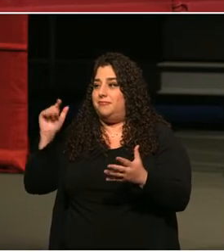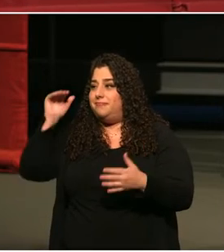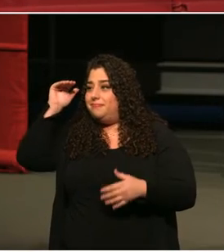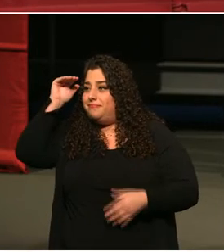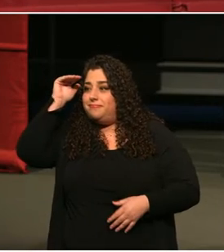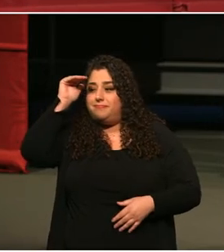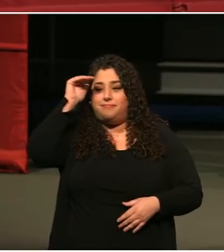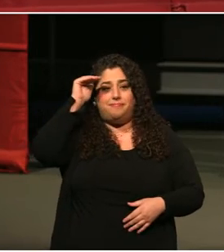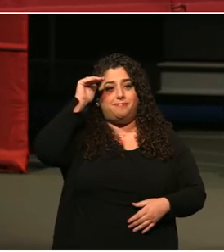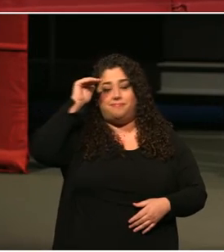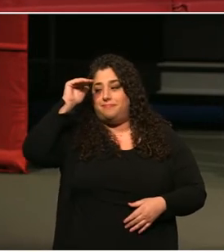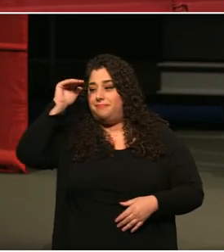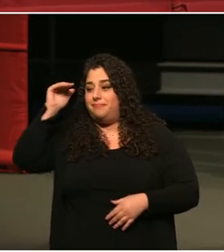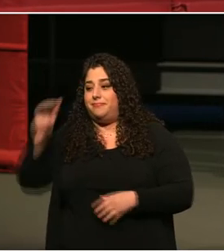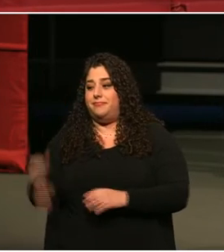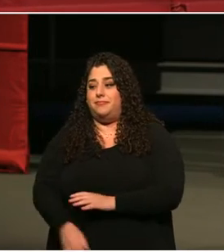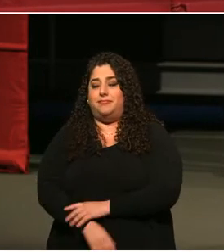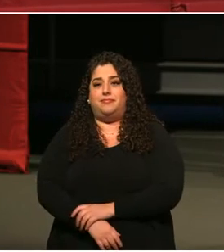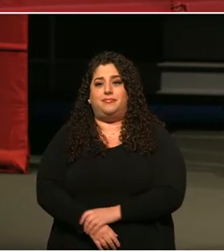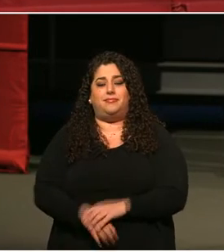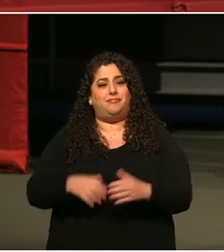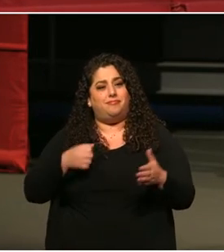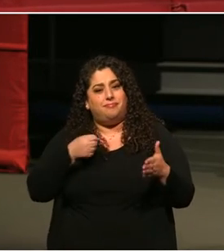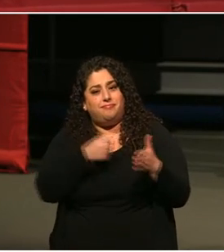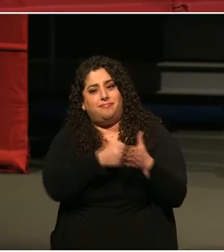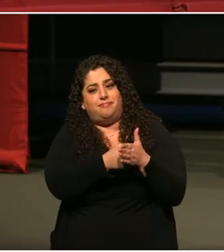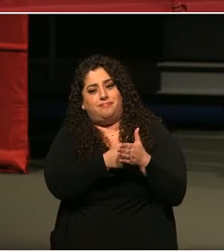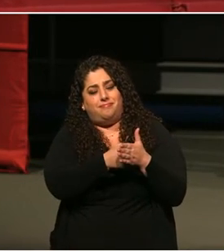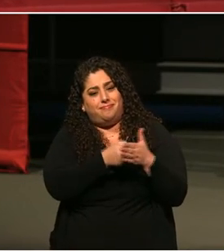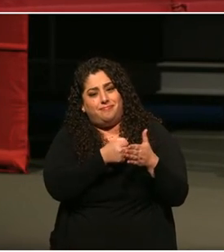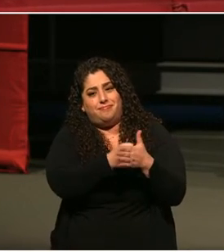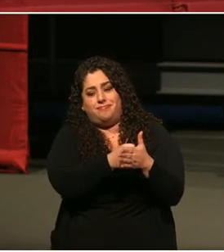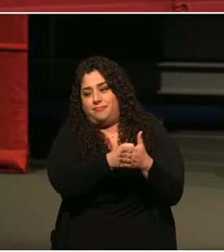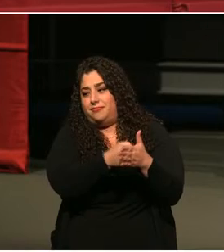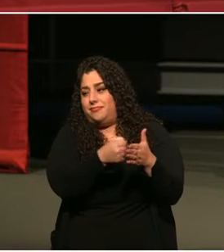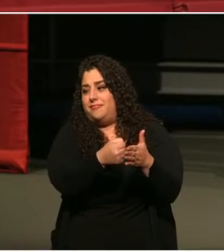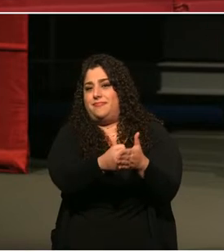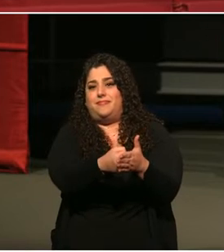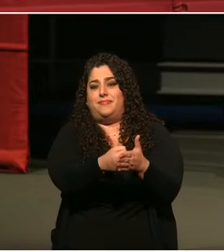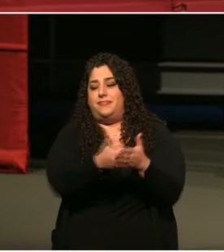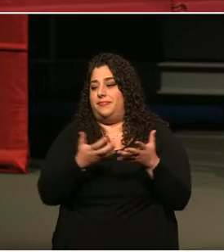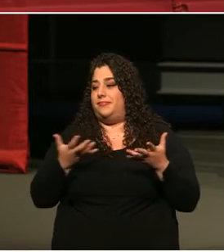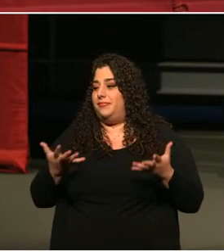erase the existence and diversity of Native peoples.